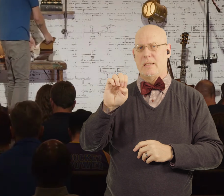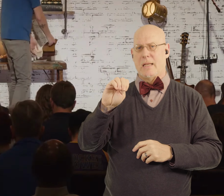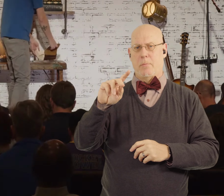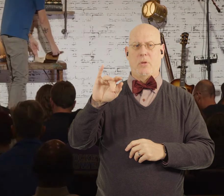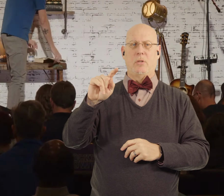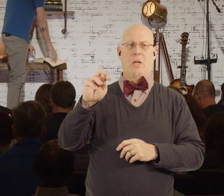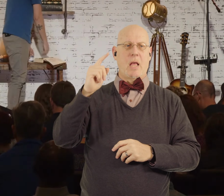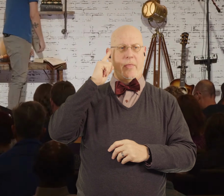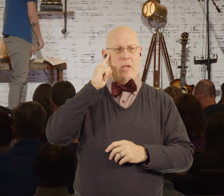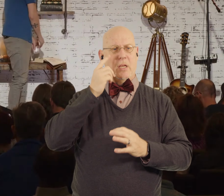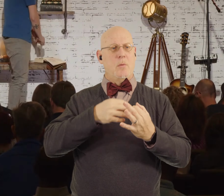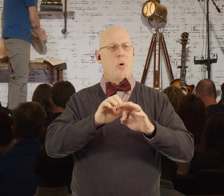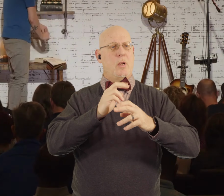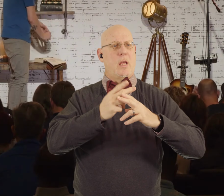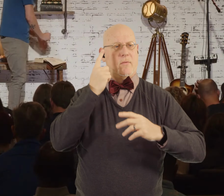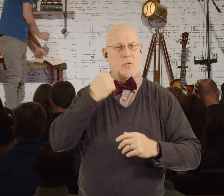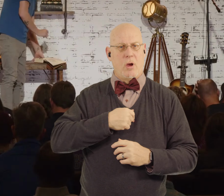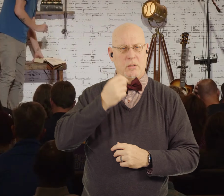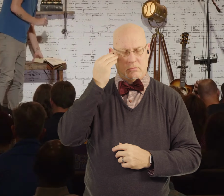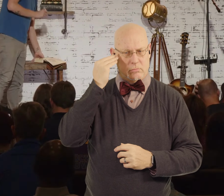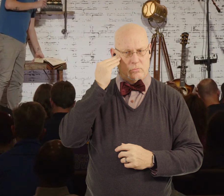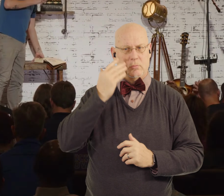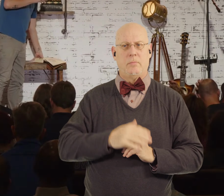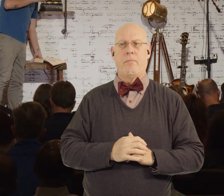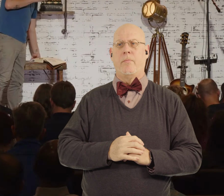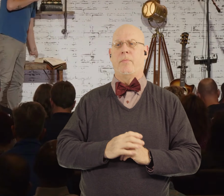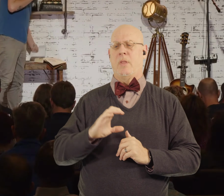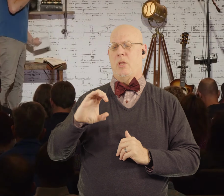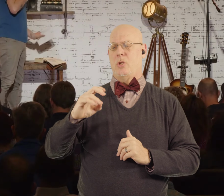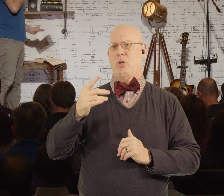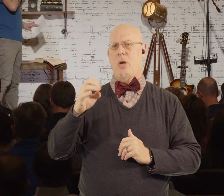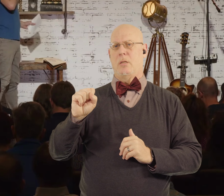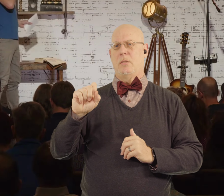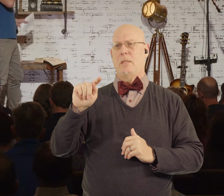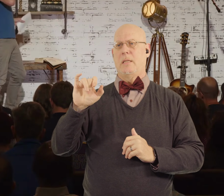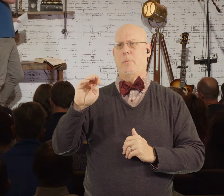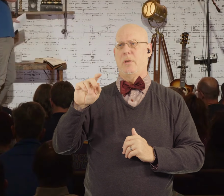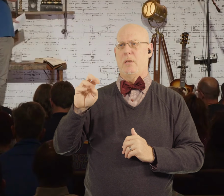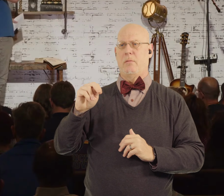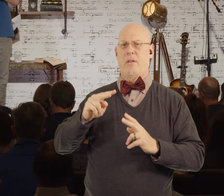name Charles Templeton, but I think it's an important name for us to reference. Charles Templeton was